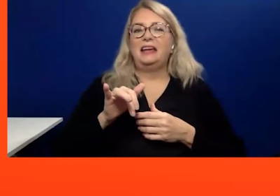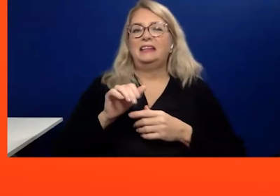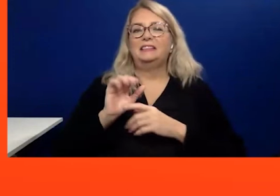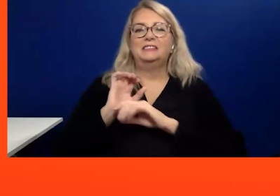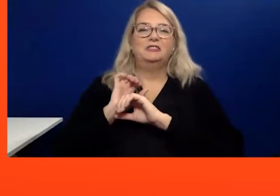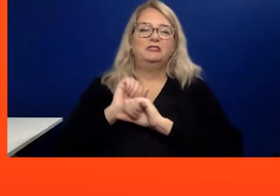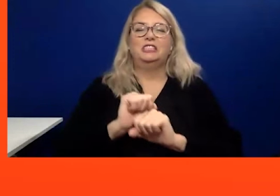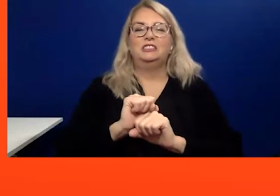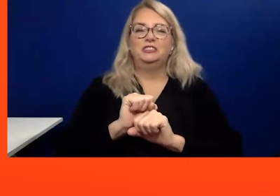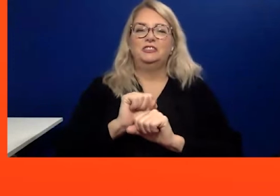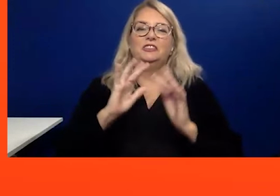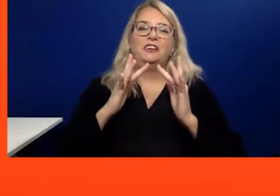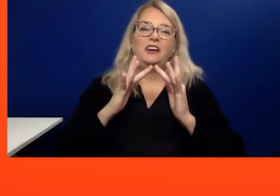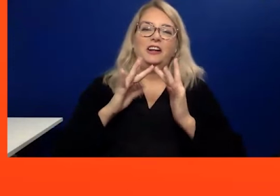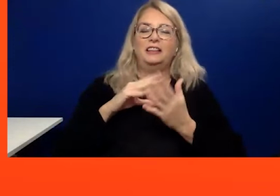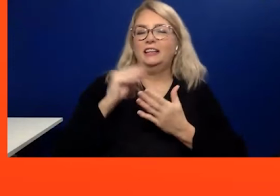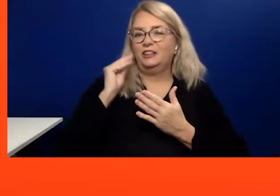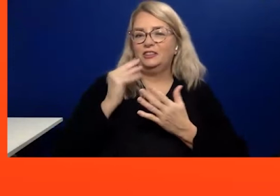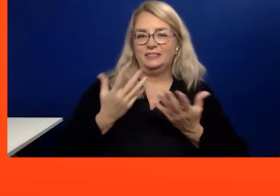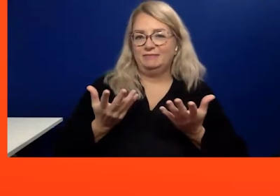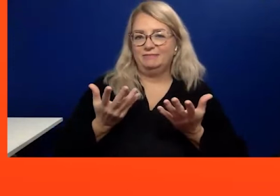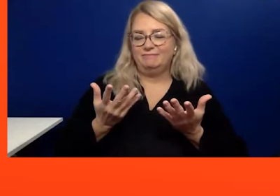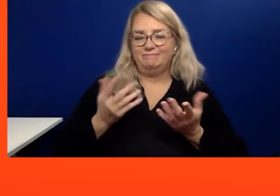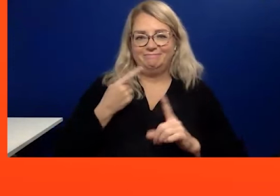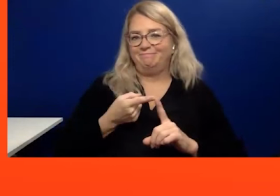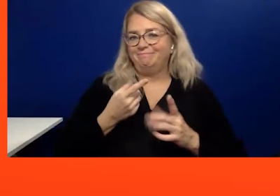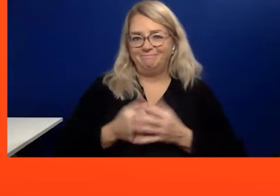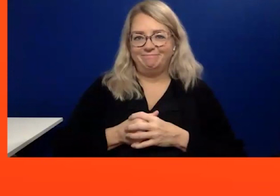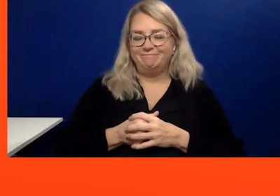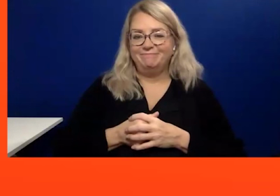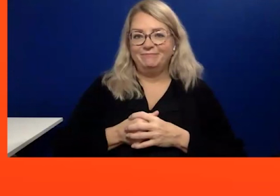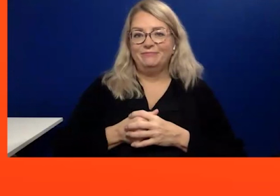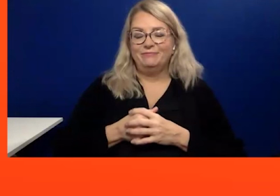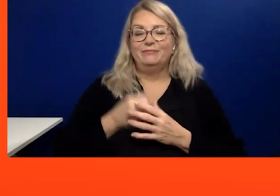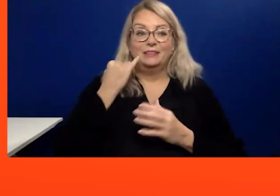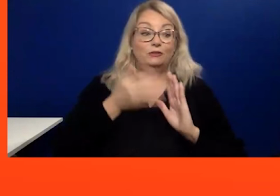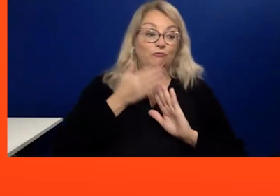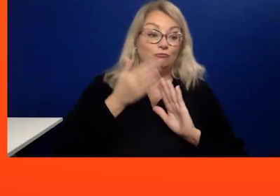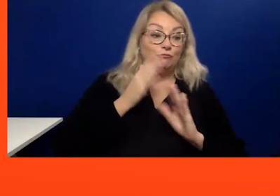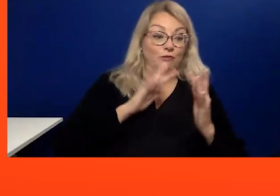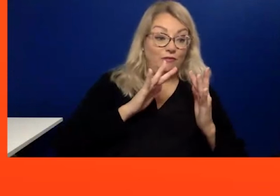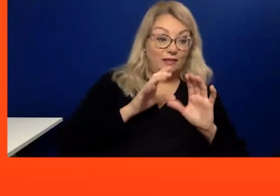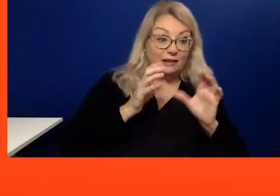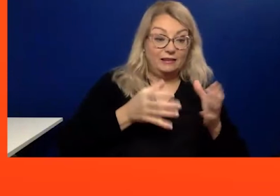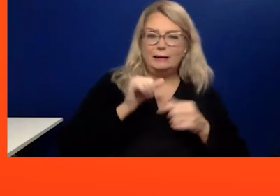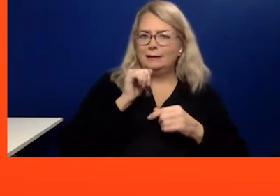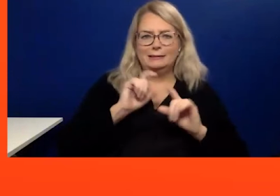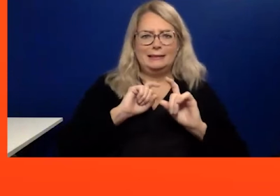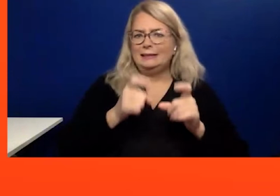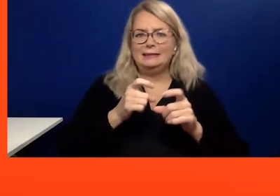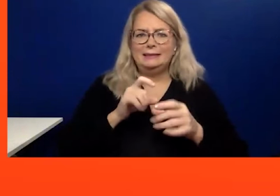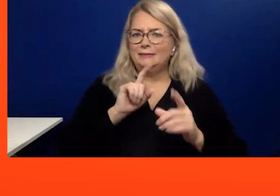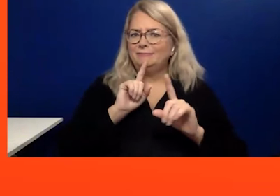learning theory, right? That's what you do when you run an online class is you're not going to give them the answer. They've got to go work